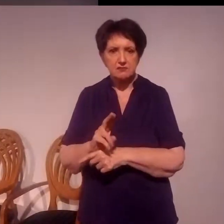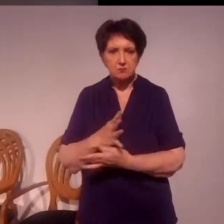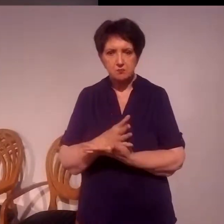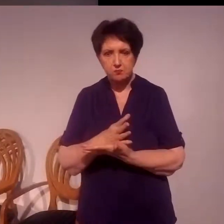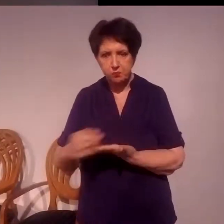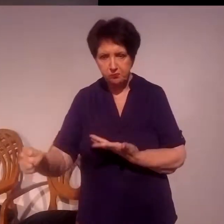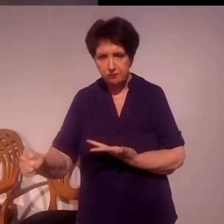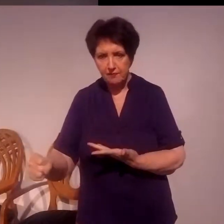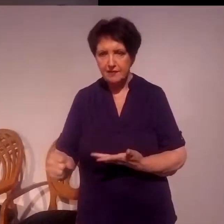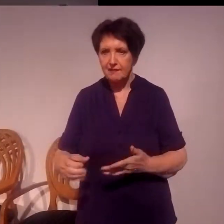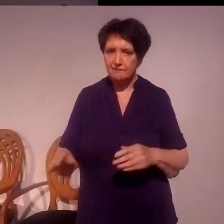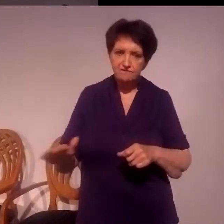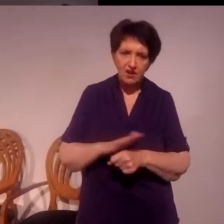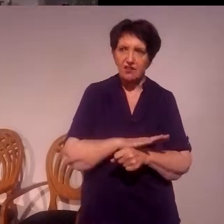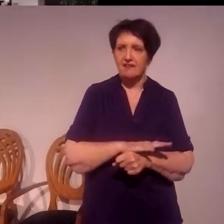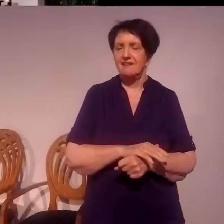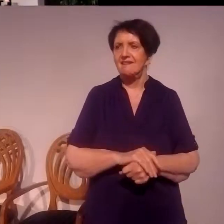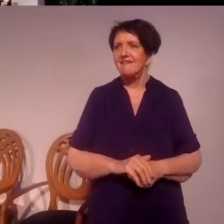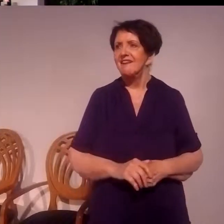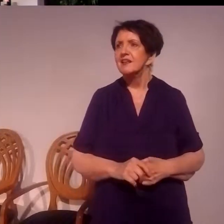up fully,